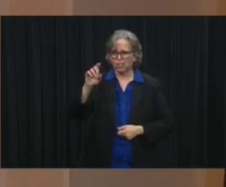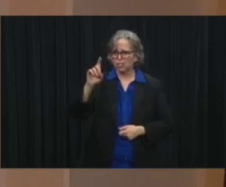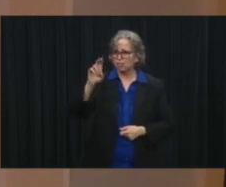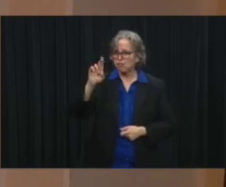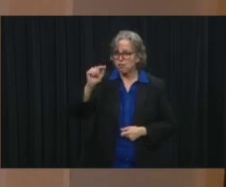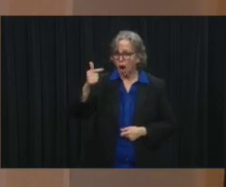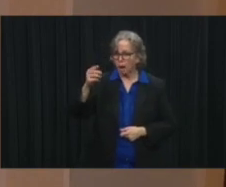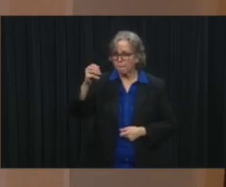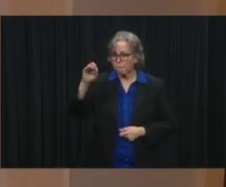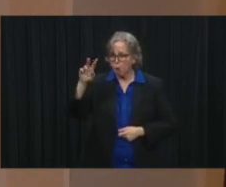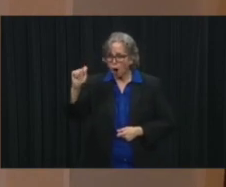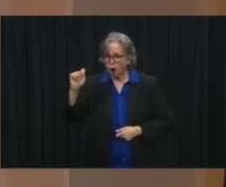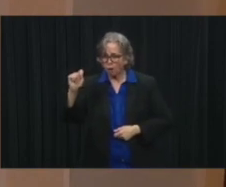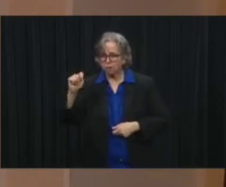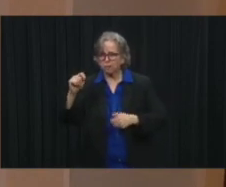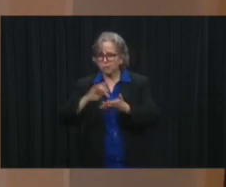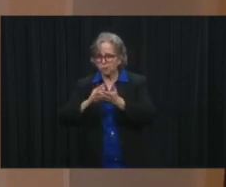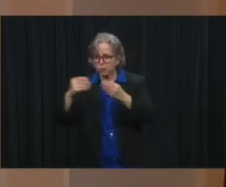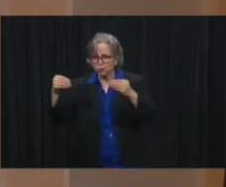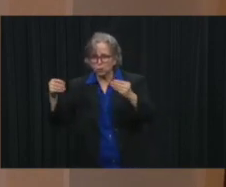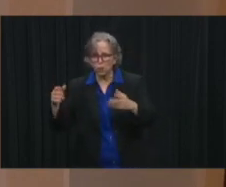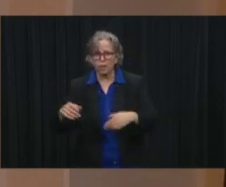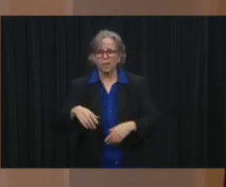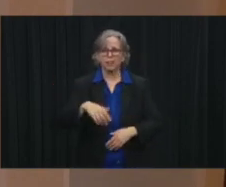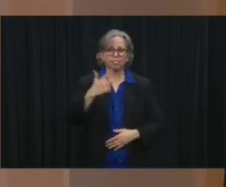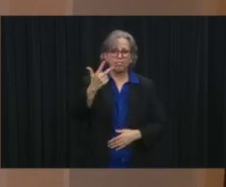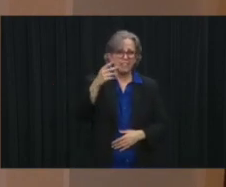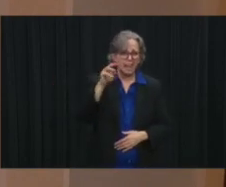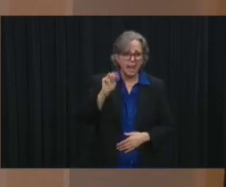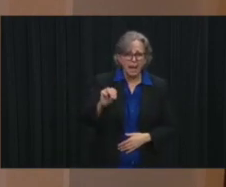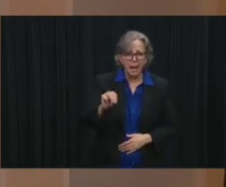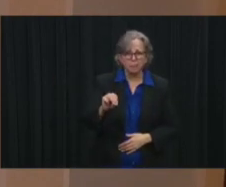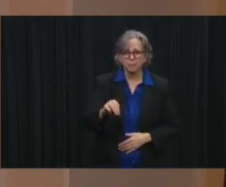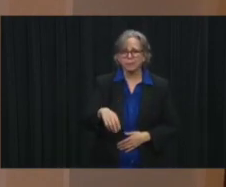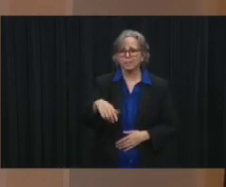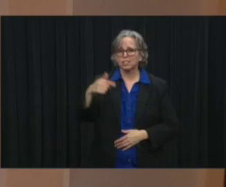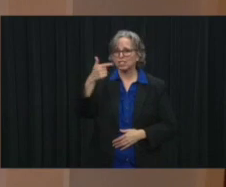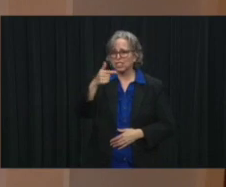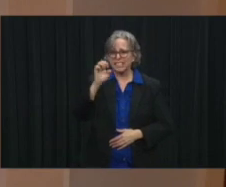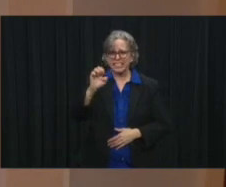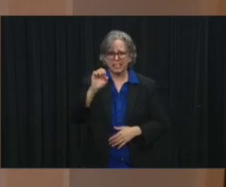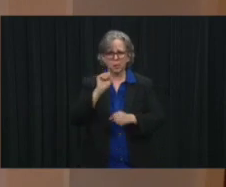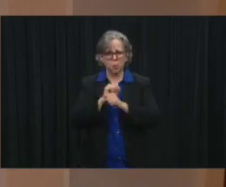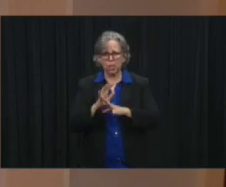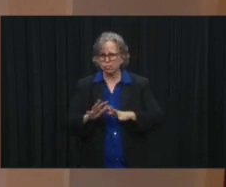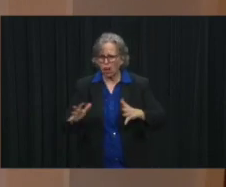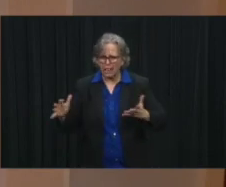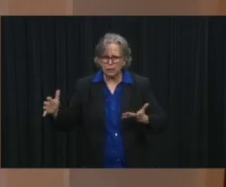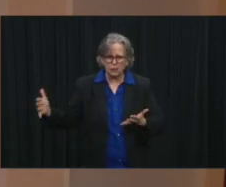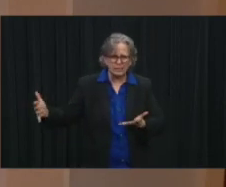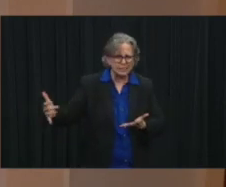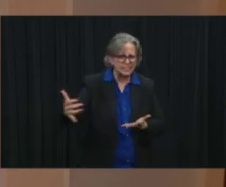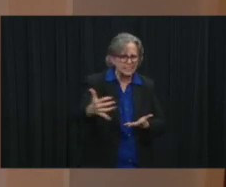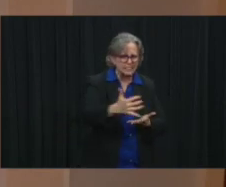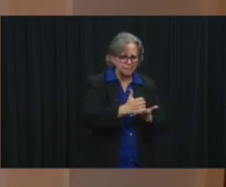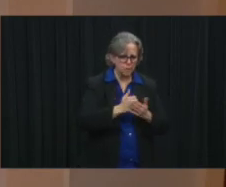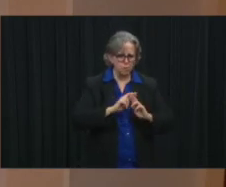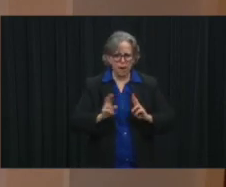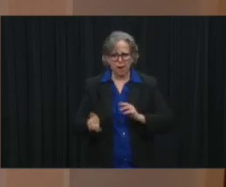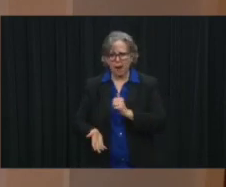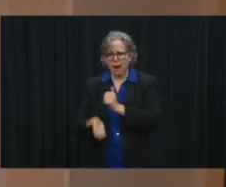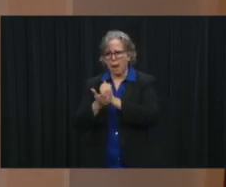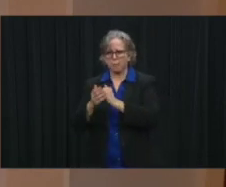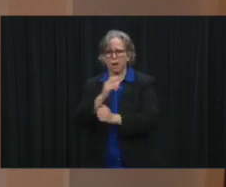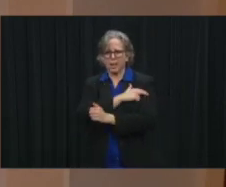3M, GE are ramping up efforts to produce hospital supplies. They all need support and assistance from their